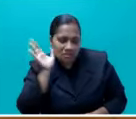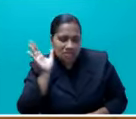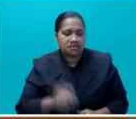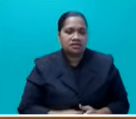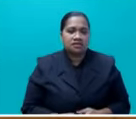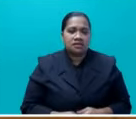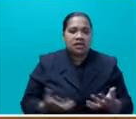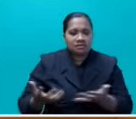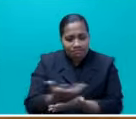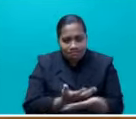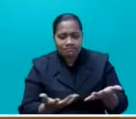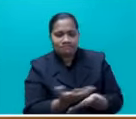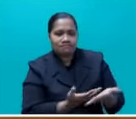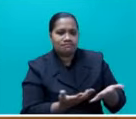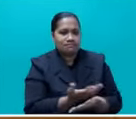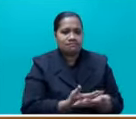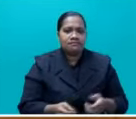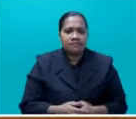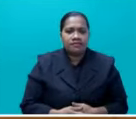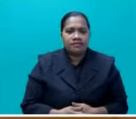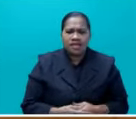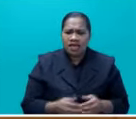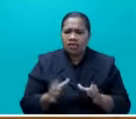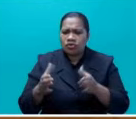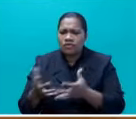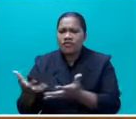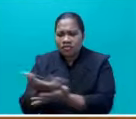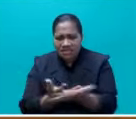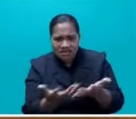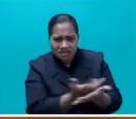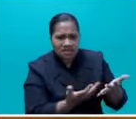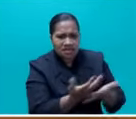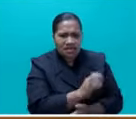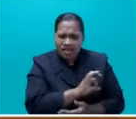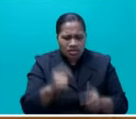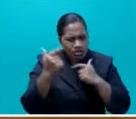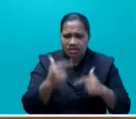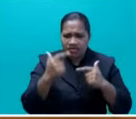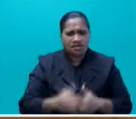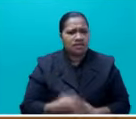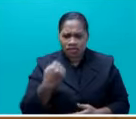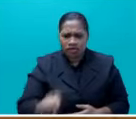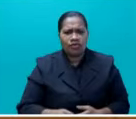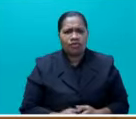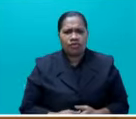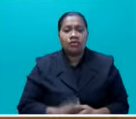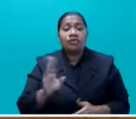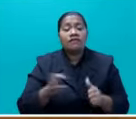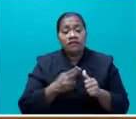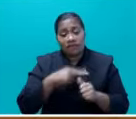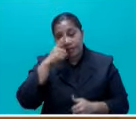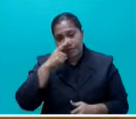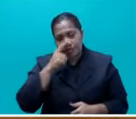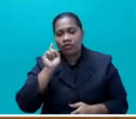and dialogue. Expand your group of consultants and advisors, and do not limit it to your own favorite people. Tell them. That's